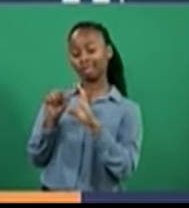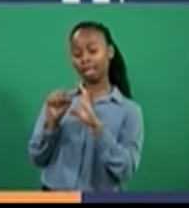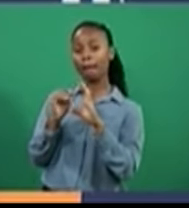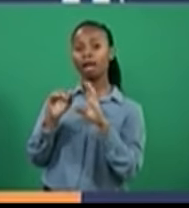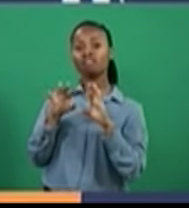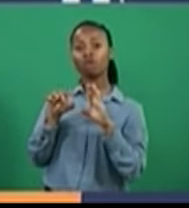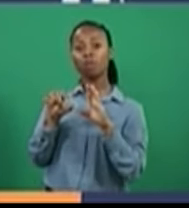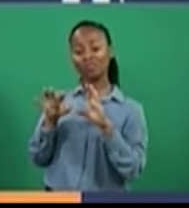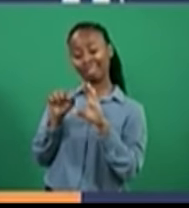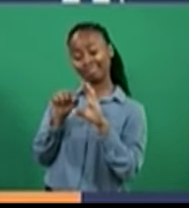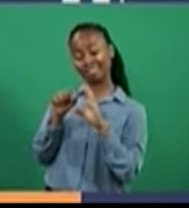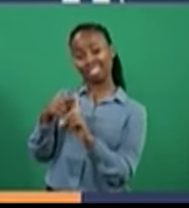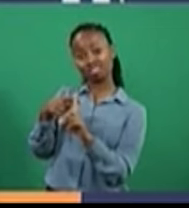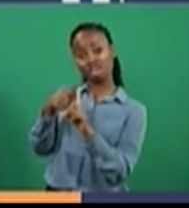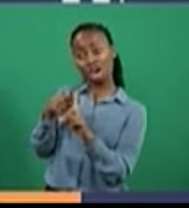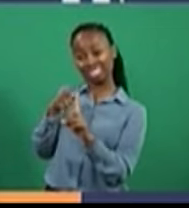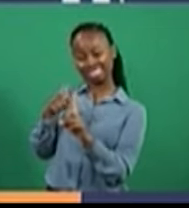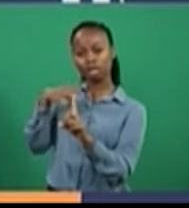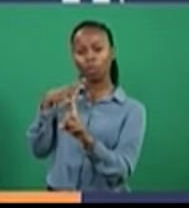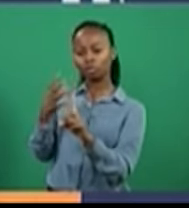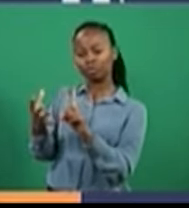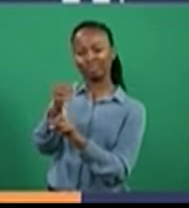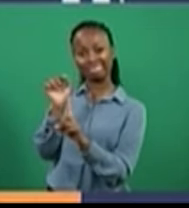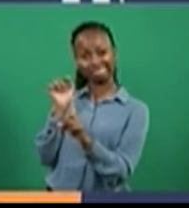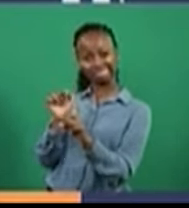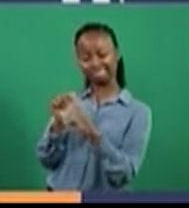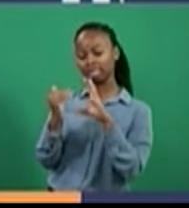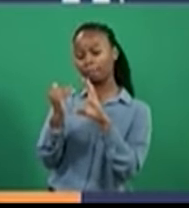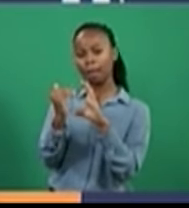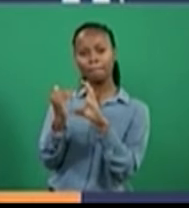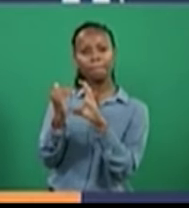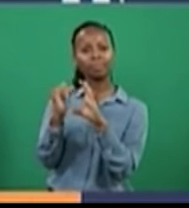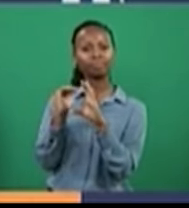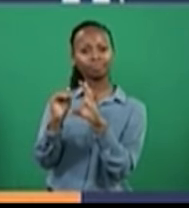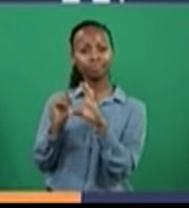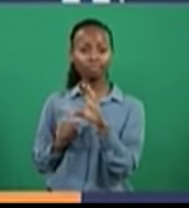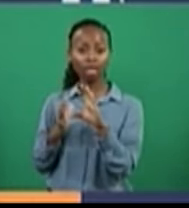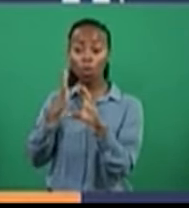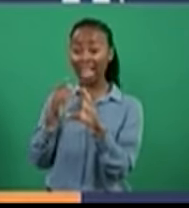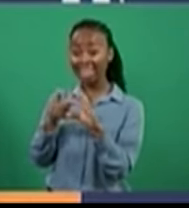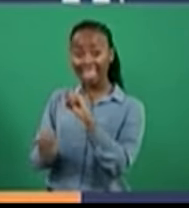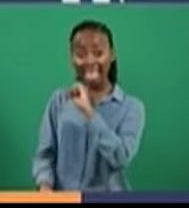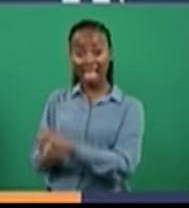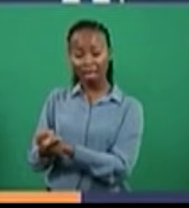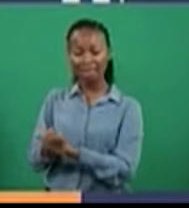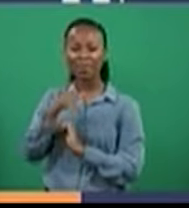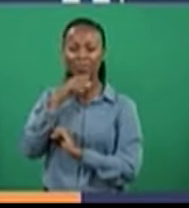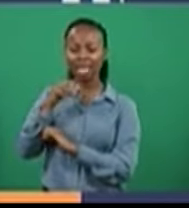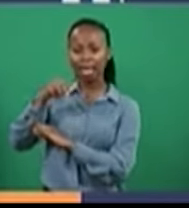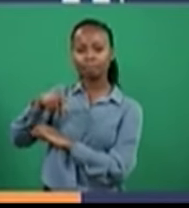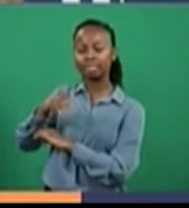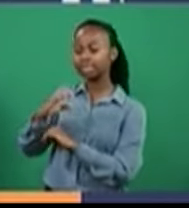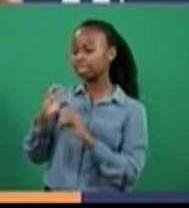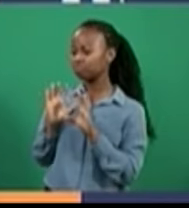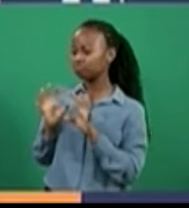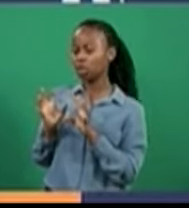midpoint of our inflation target range, which is 4.5%, then at that stage, the MPC could